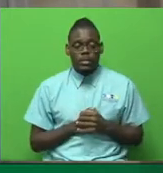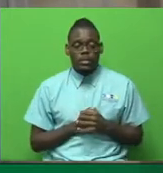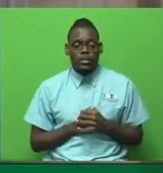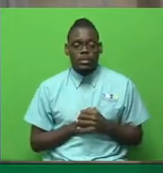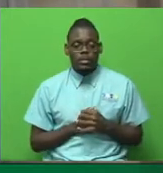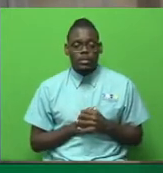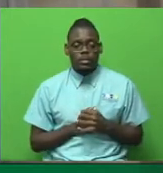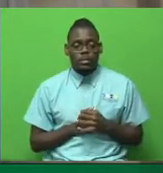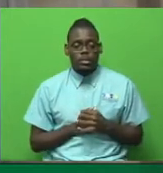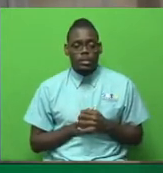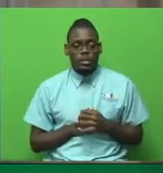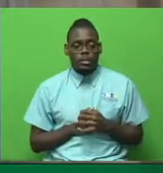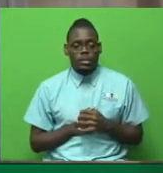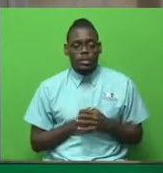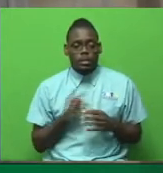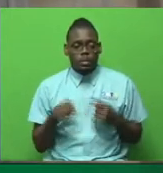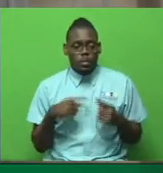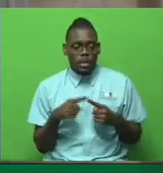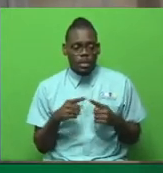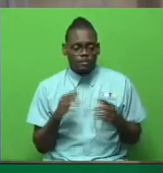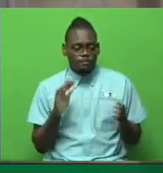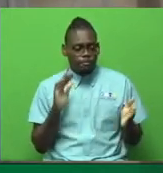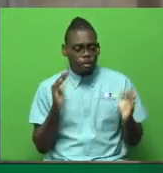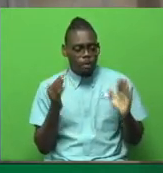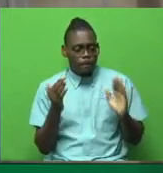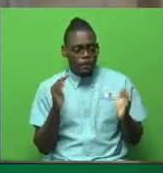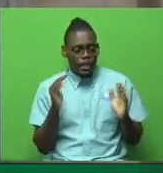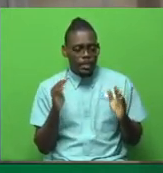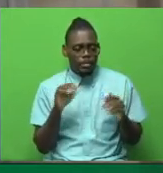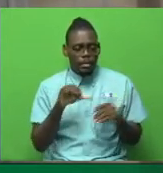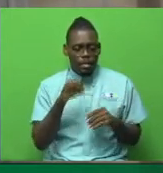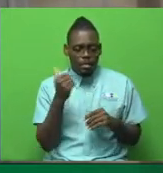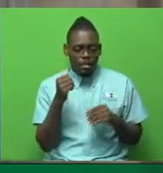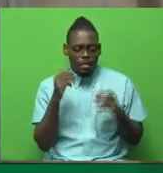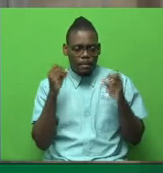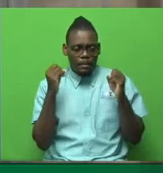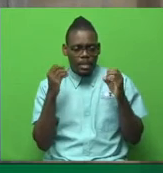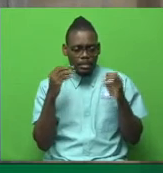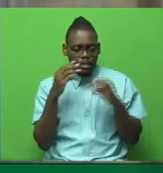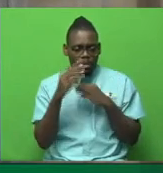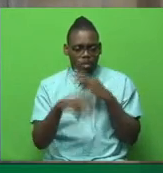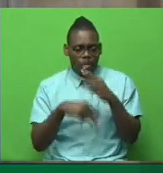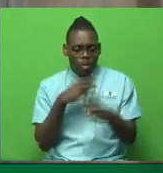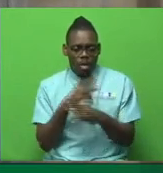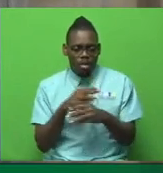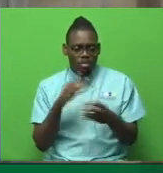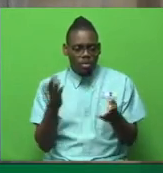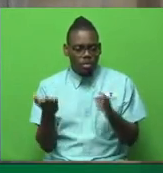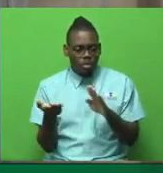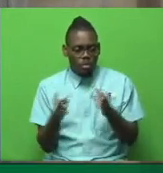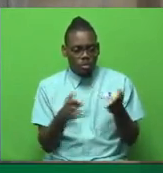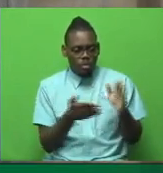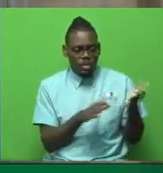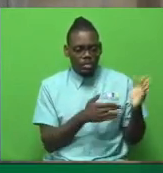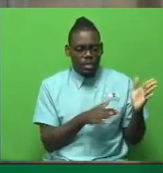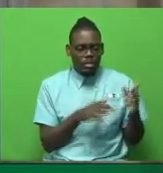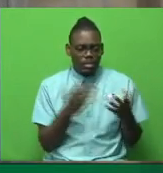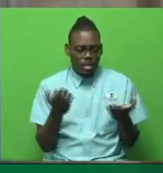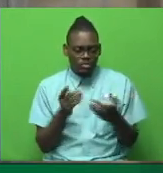would sound very small and allow me to analyze the figures that he presented